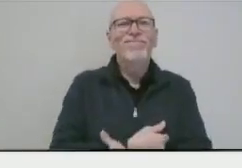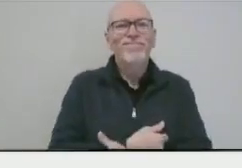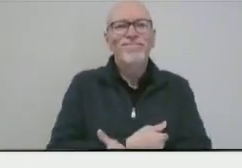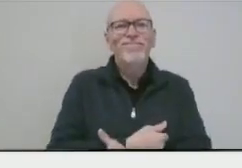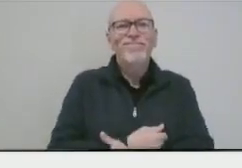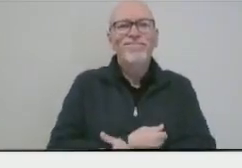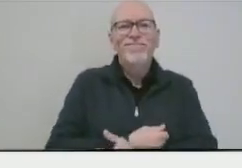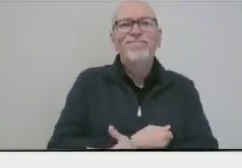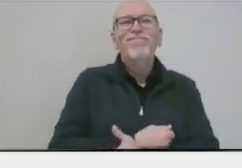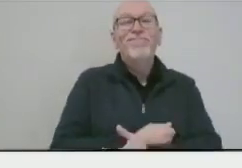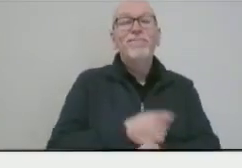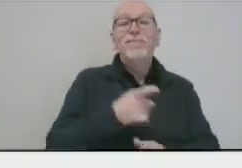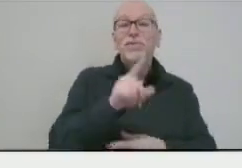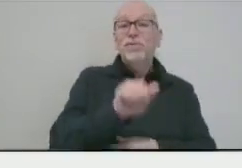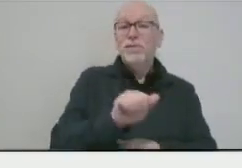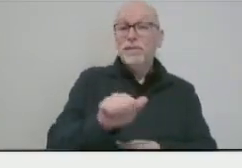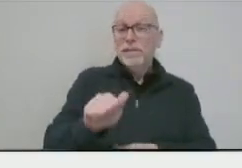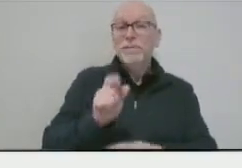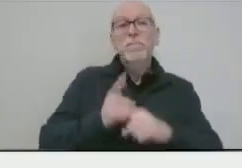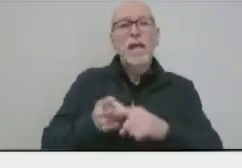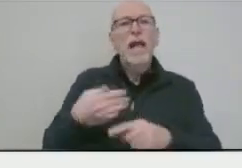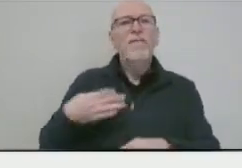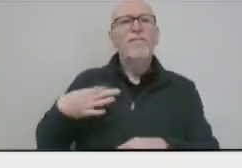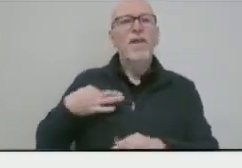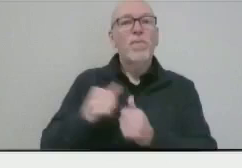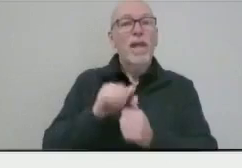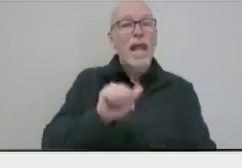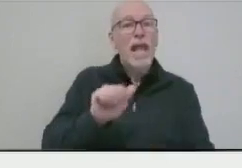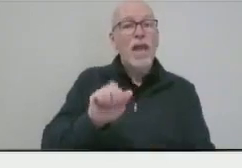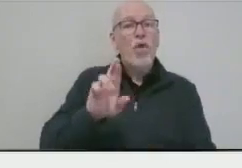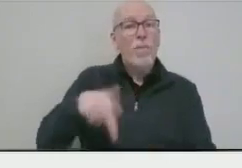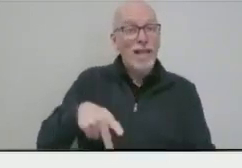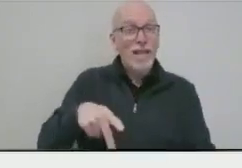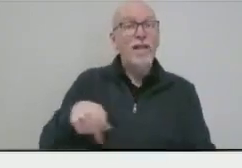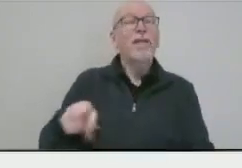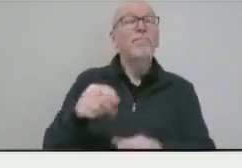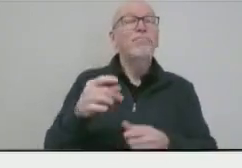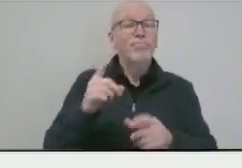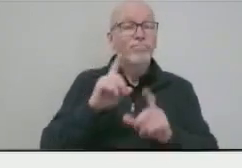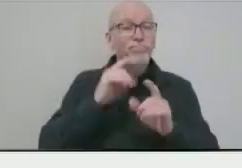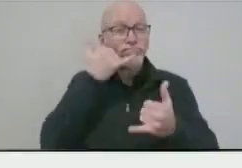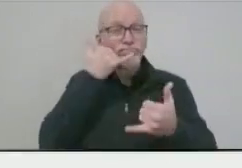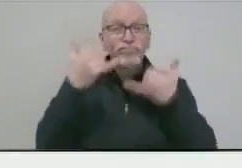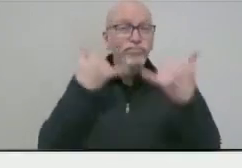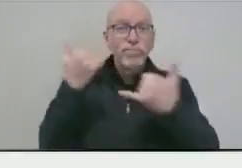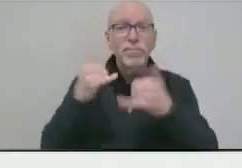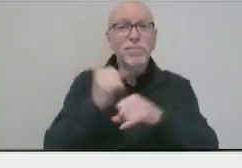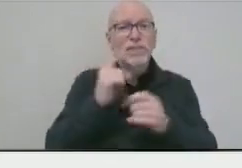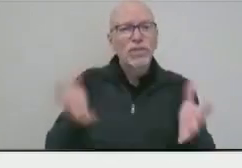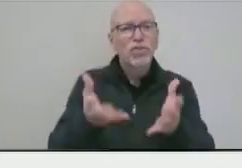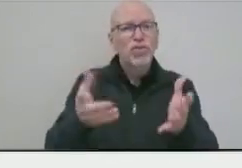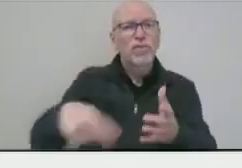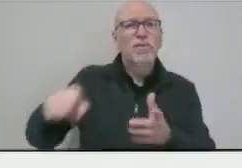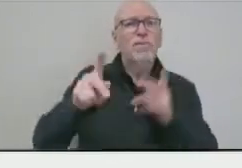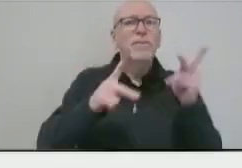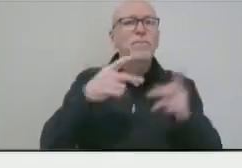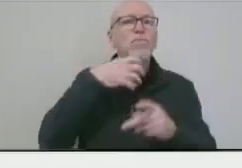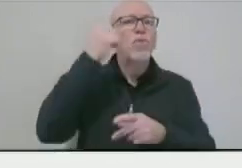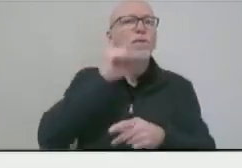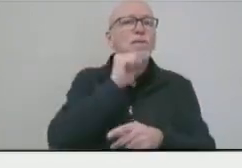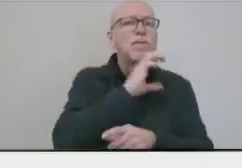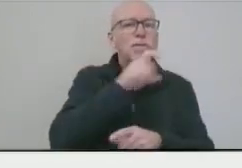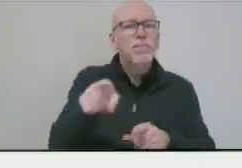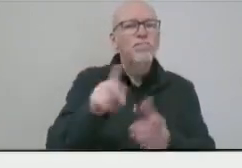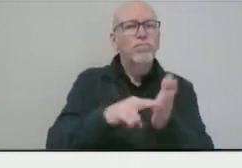Additionally to the AAAs, there are volunteers with the AARP also working the phones to encourage older Hoosiers to register for their appointments. So far,